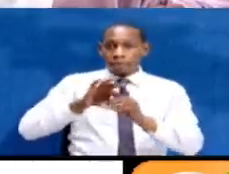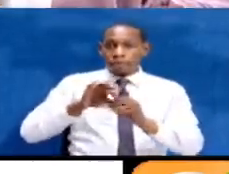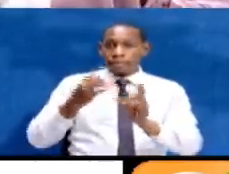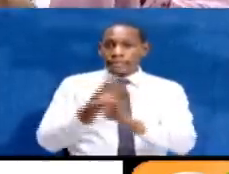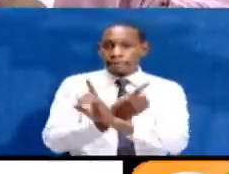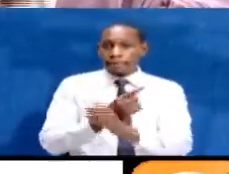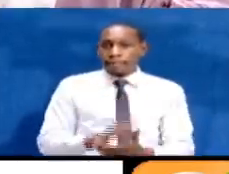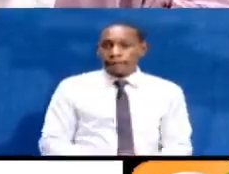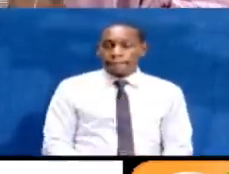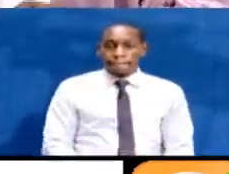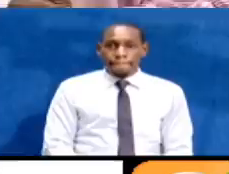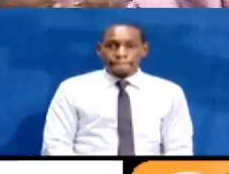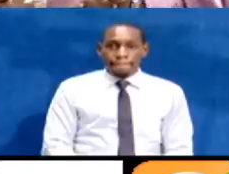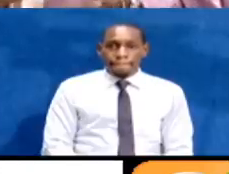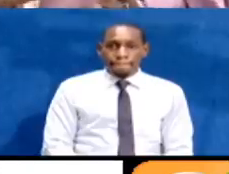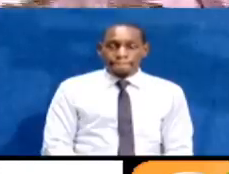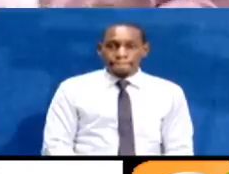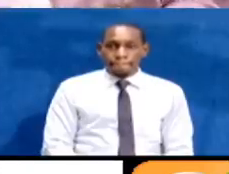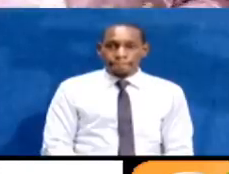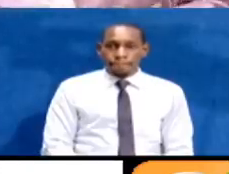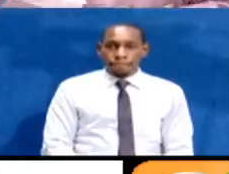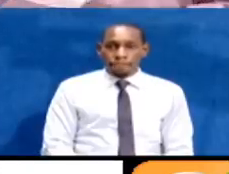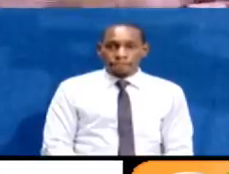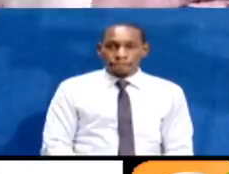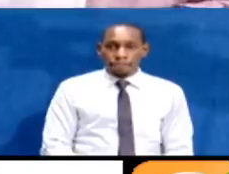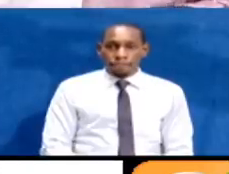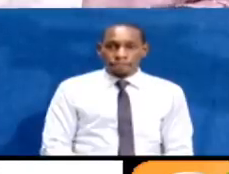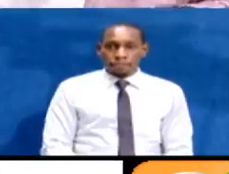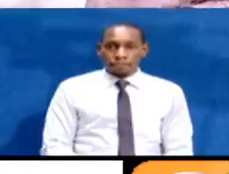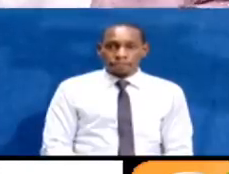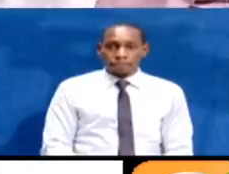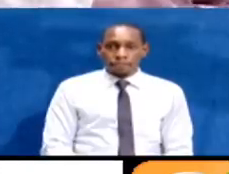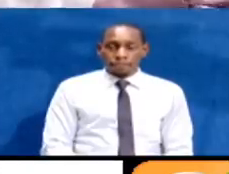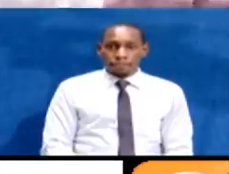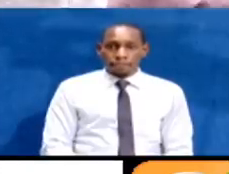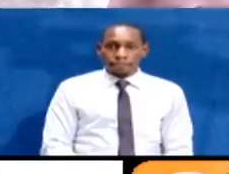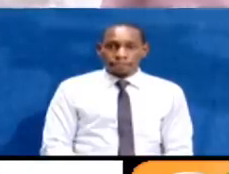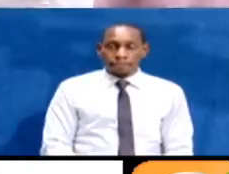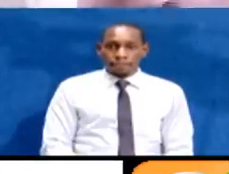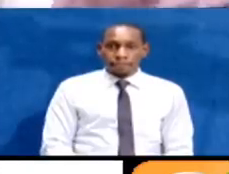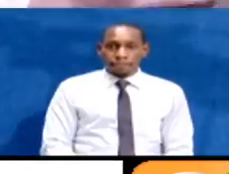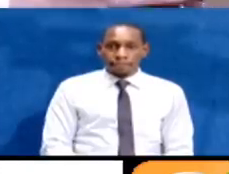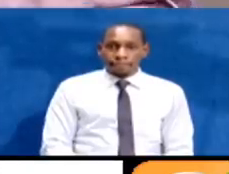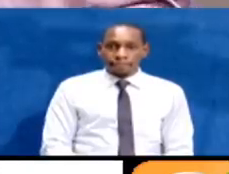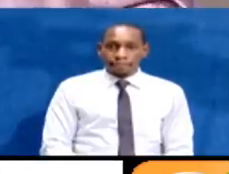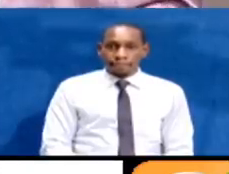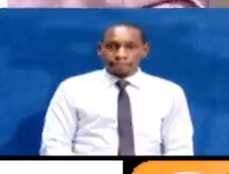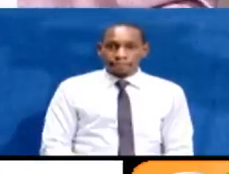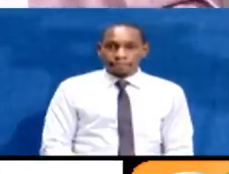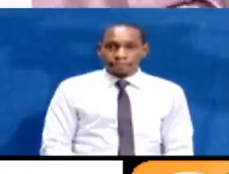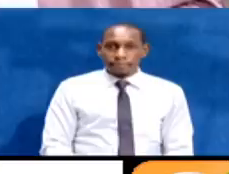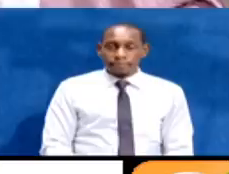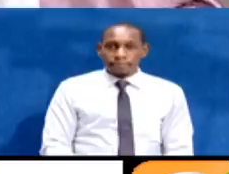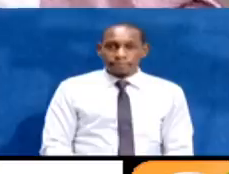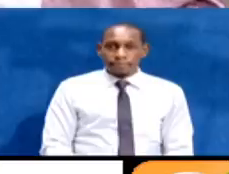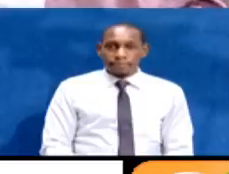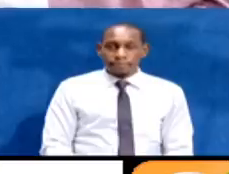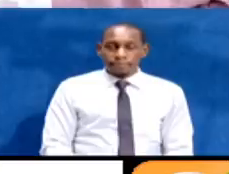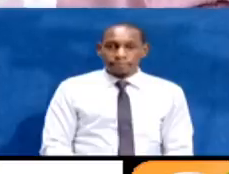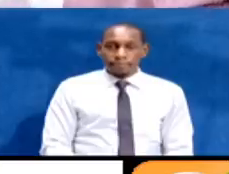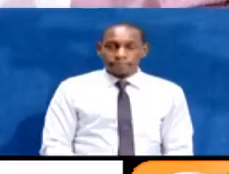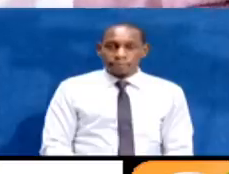difference. Pick people who think will make a difference, because the ones we currently have, I know Gashuri is smiling because he's going to pour water on